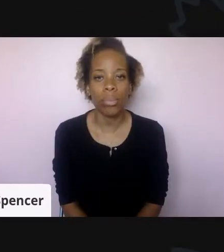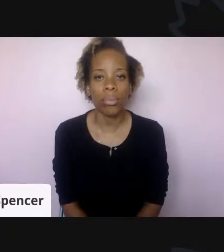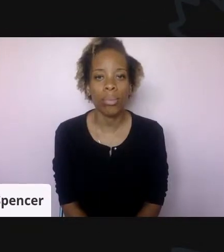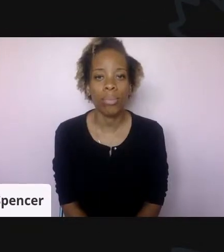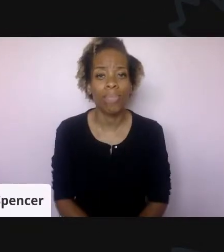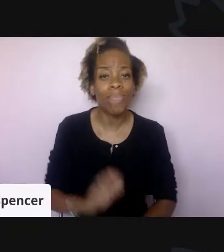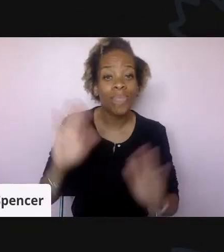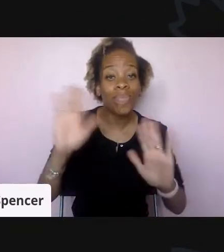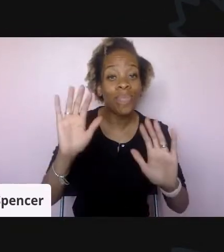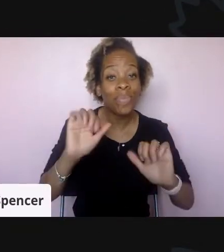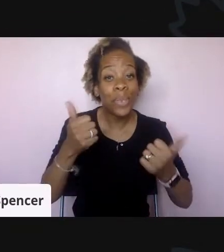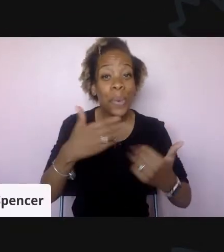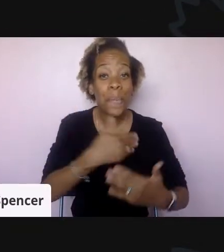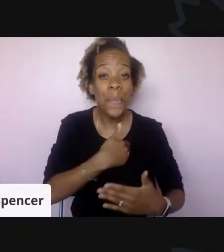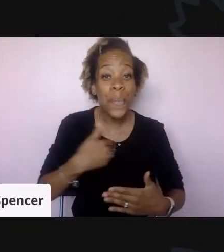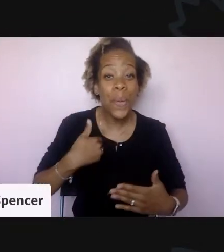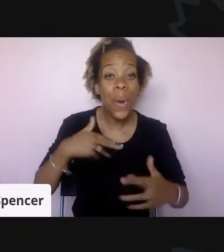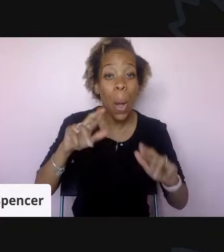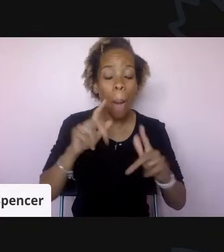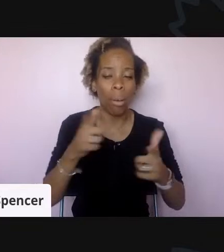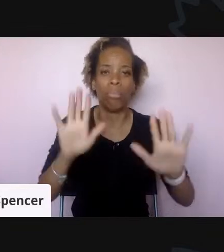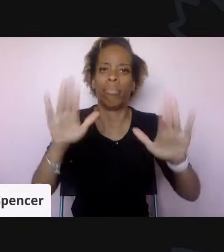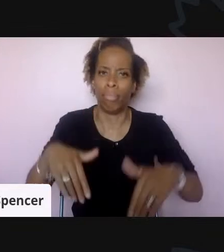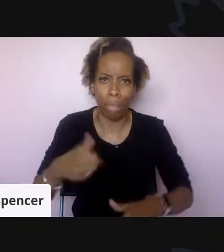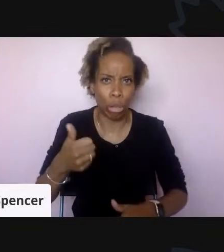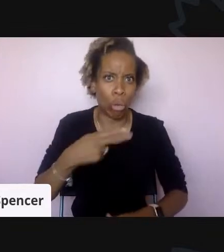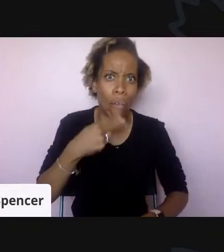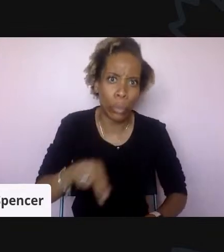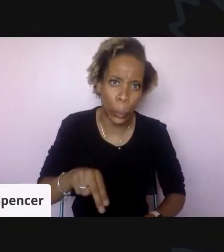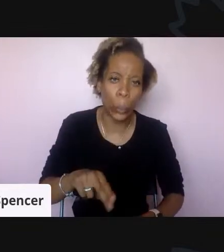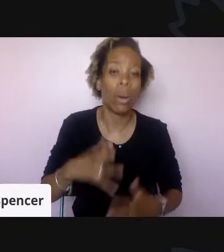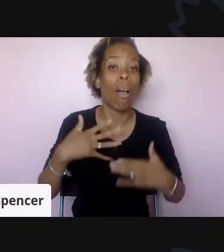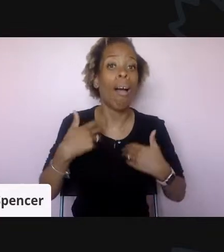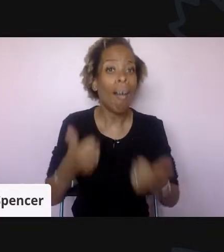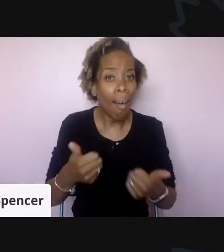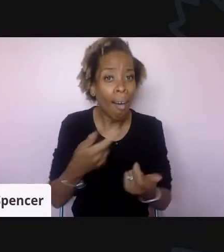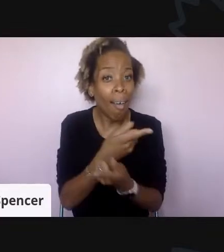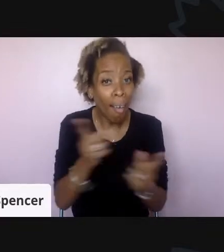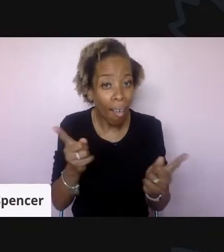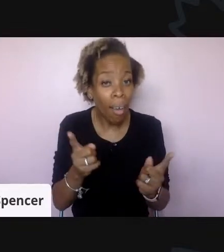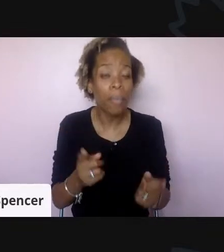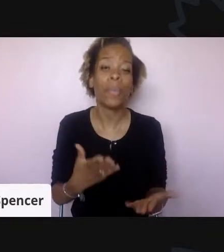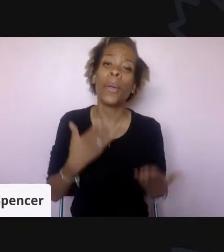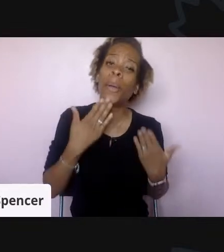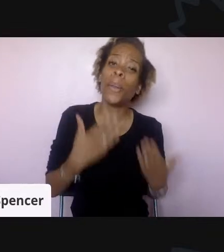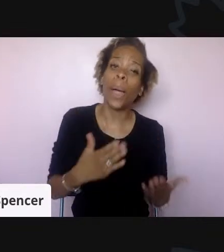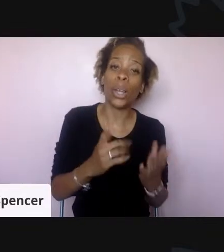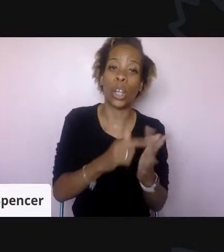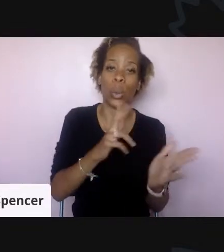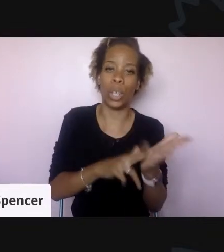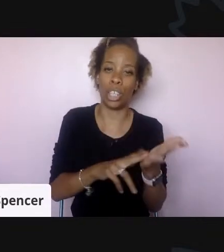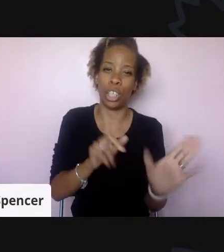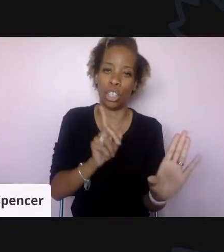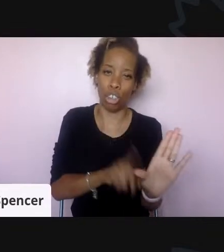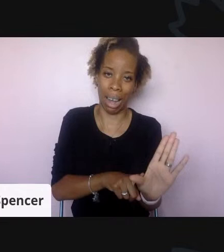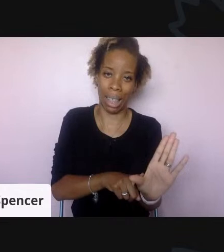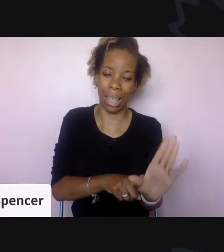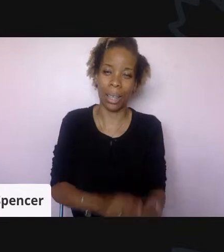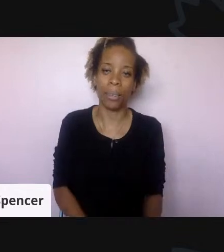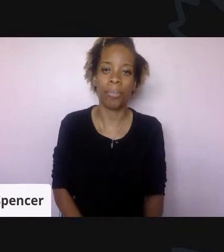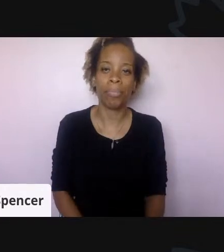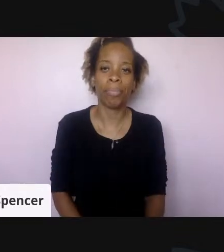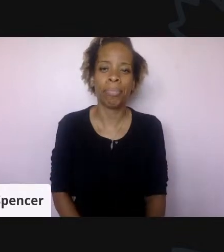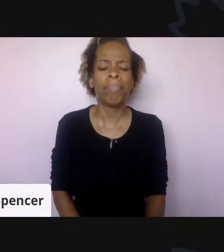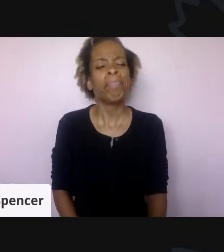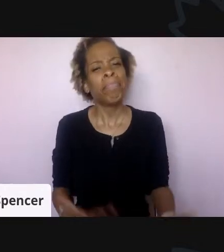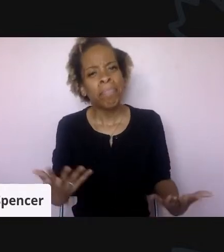Hi, good morning, everybody. Hope you're well, or good afternoon. Okay, so thanks, Jenny, for that. Well, quickly, I suppose what I